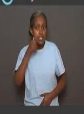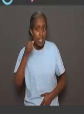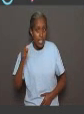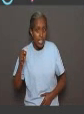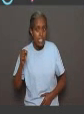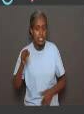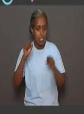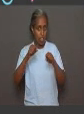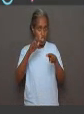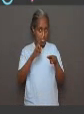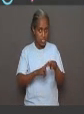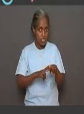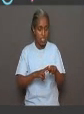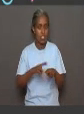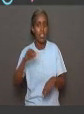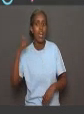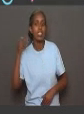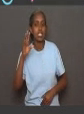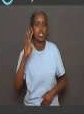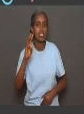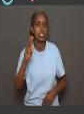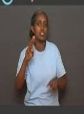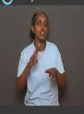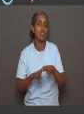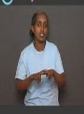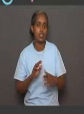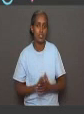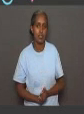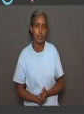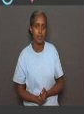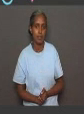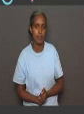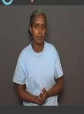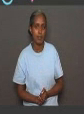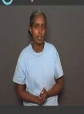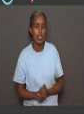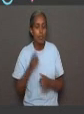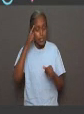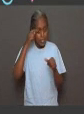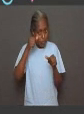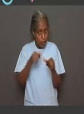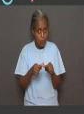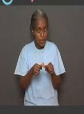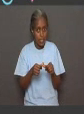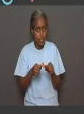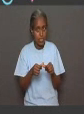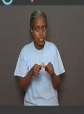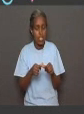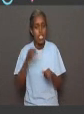The girls can sit at the other 6 seats. But